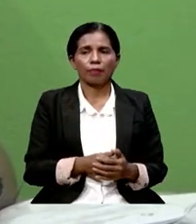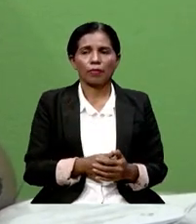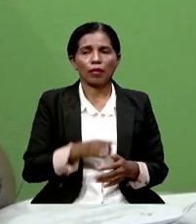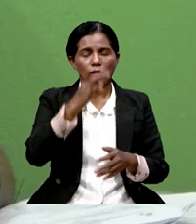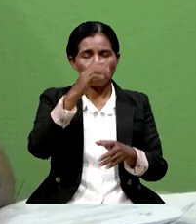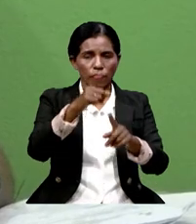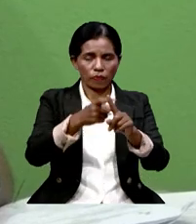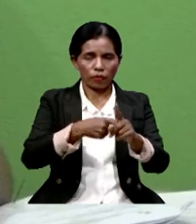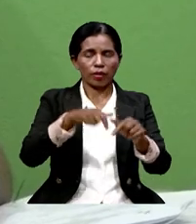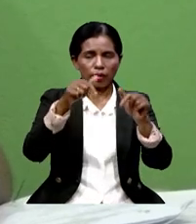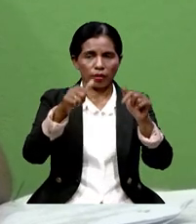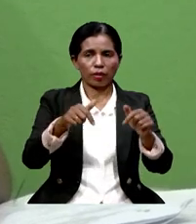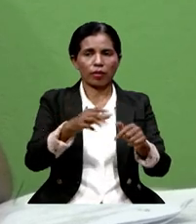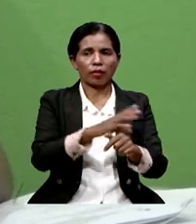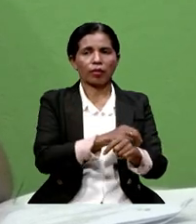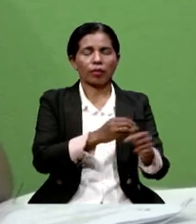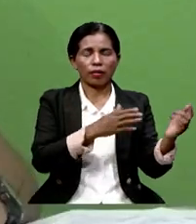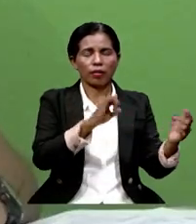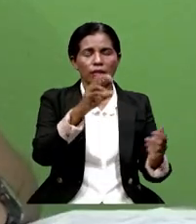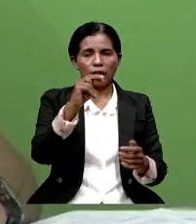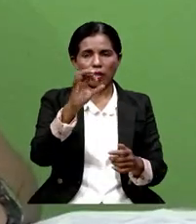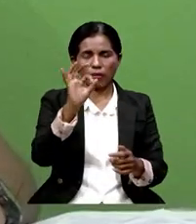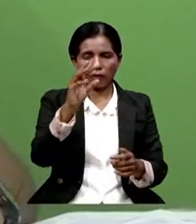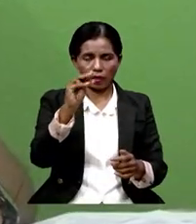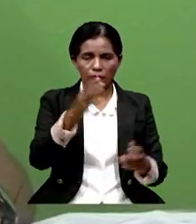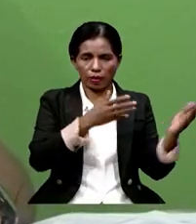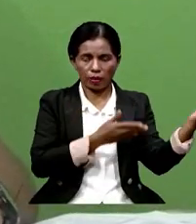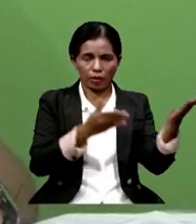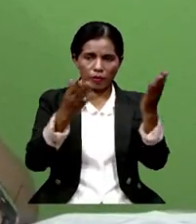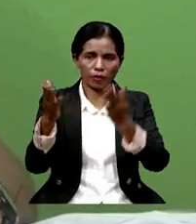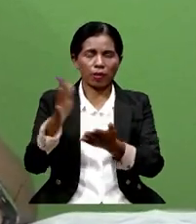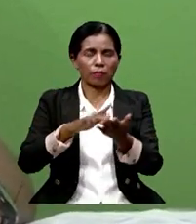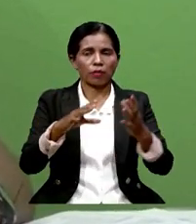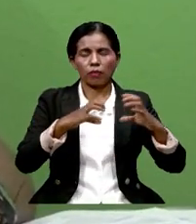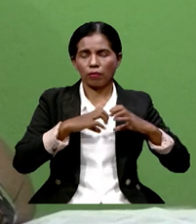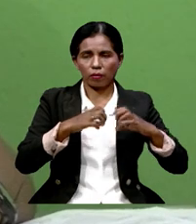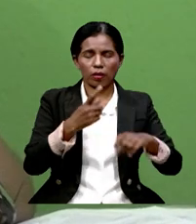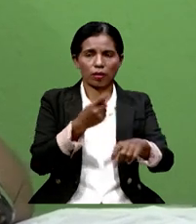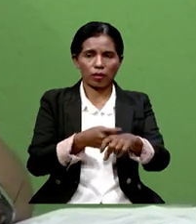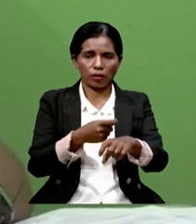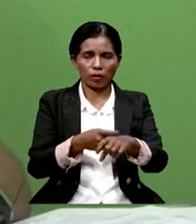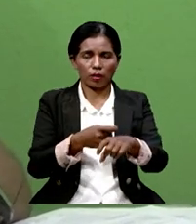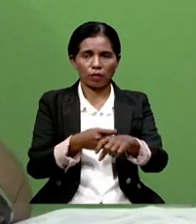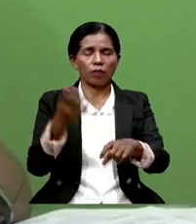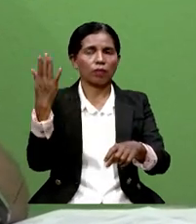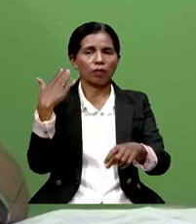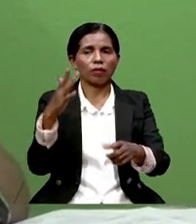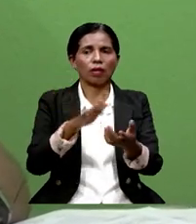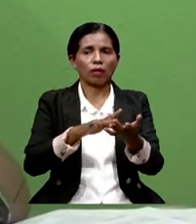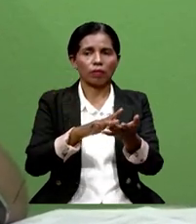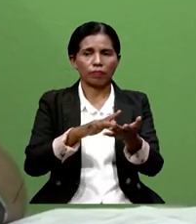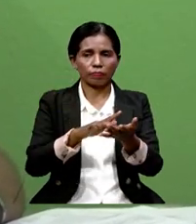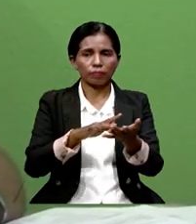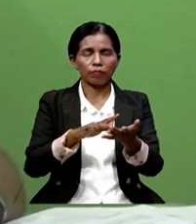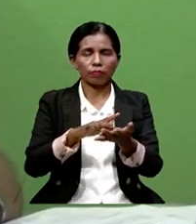fulle nene yen fpm bela tama e morg fuan nian neste momento ansa e morg fuan